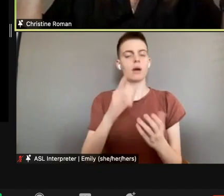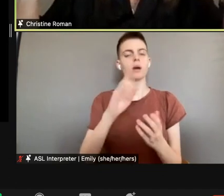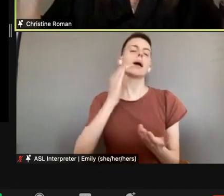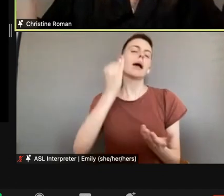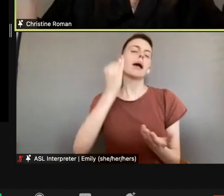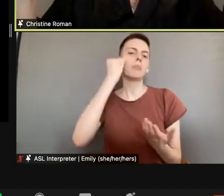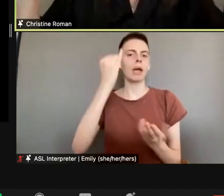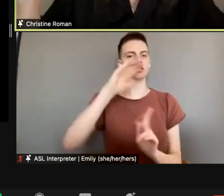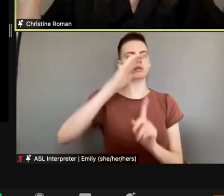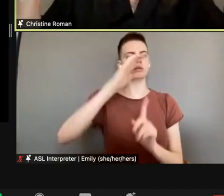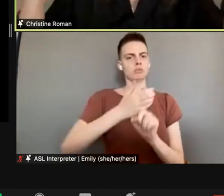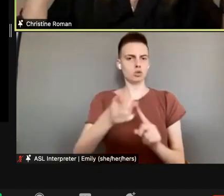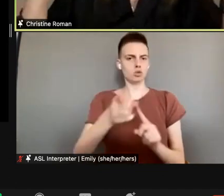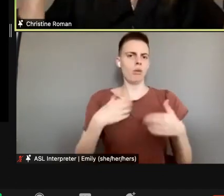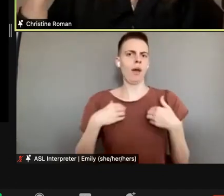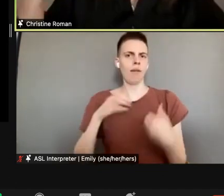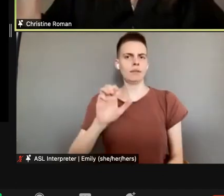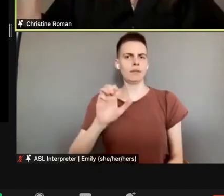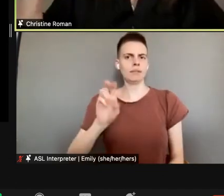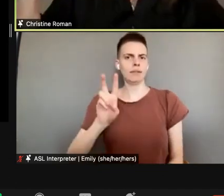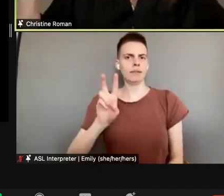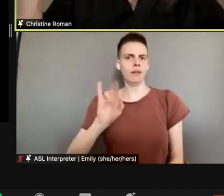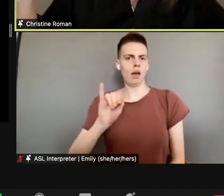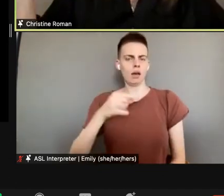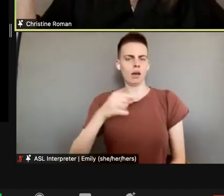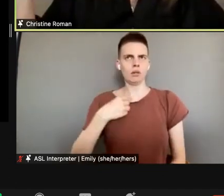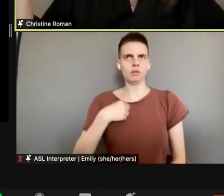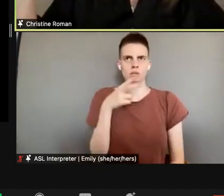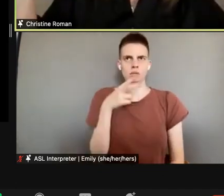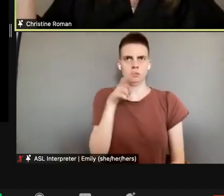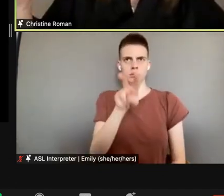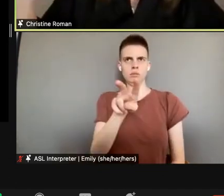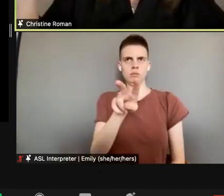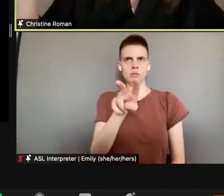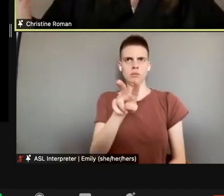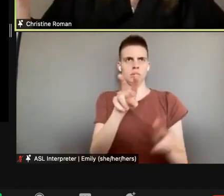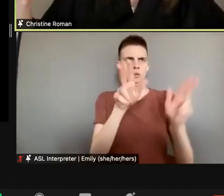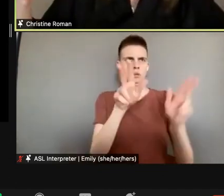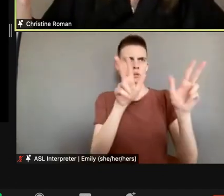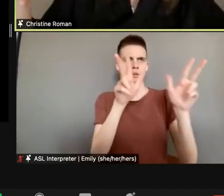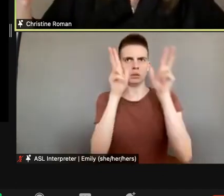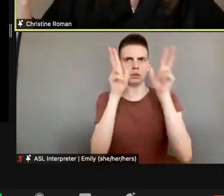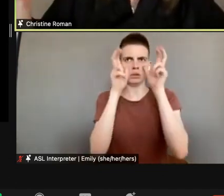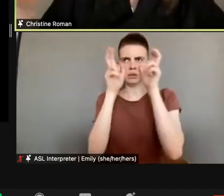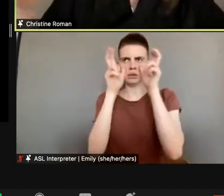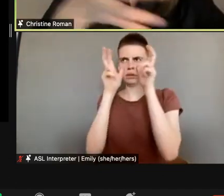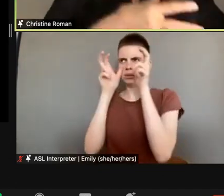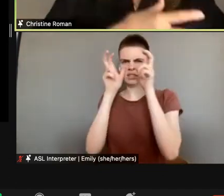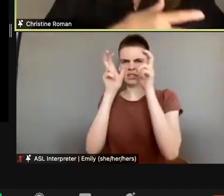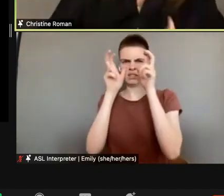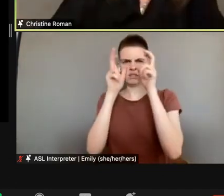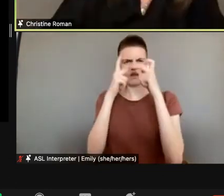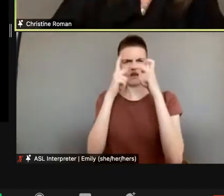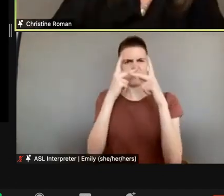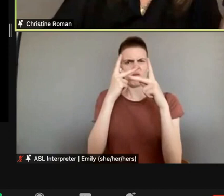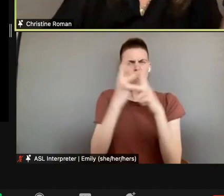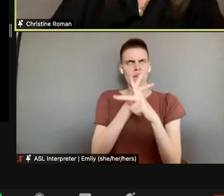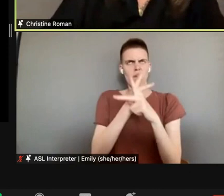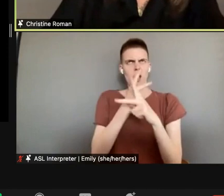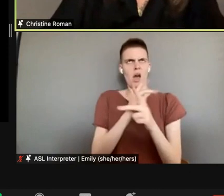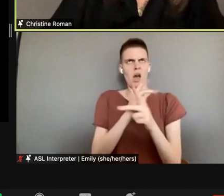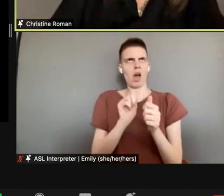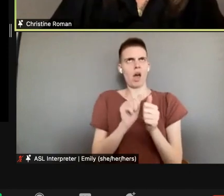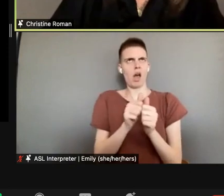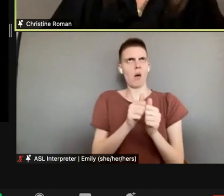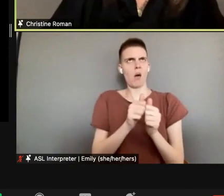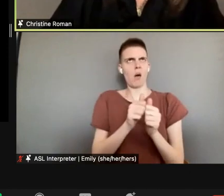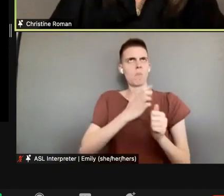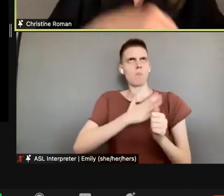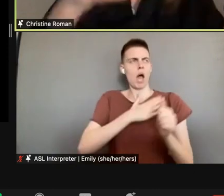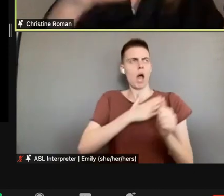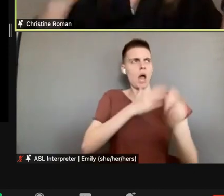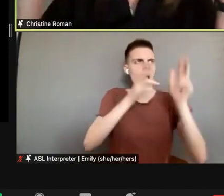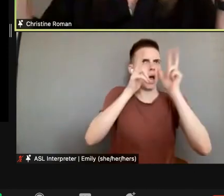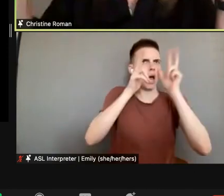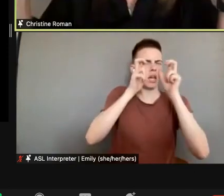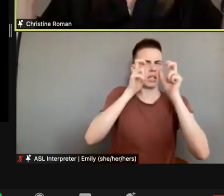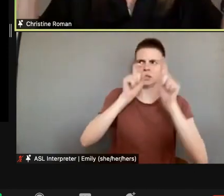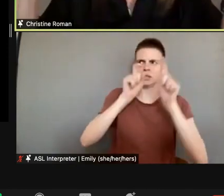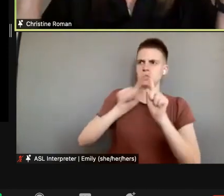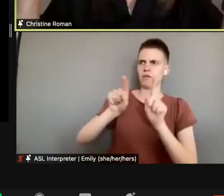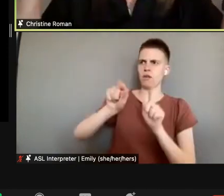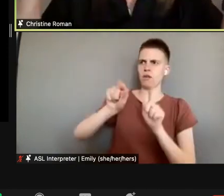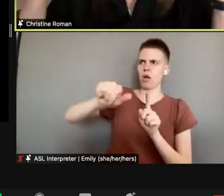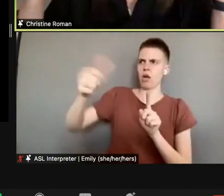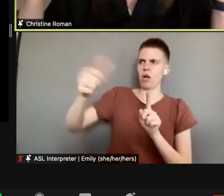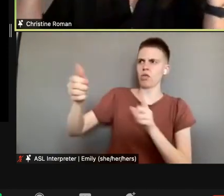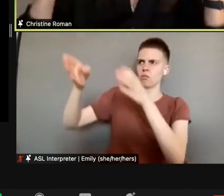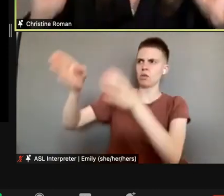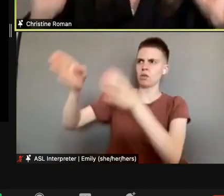and your perception of the world is what it is, it's hard to unwind that and compare it to somebody who doesn't have CVI. So he's struggling